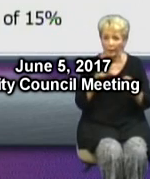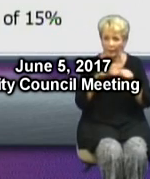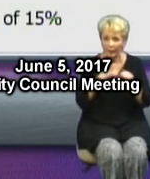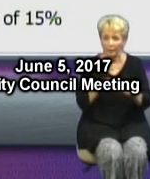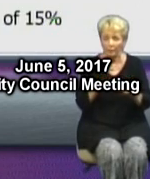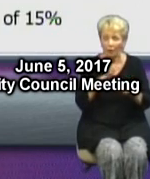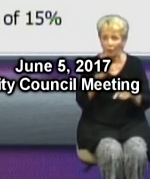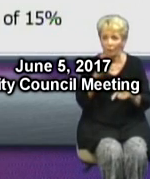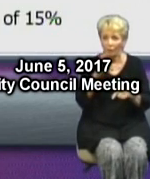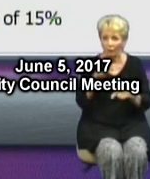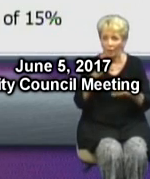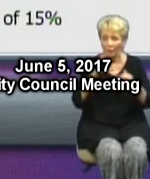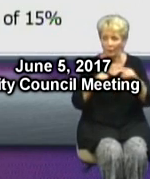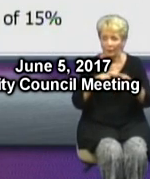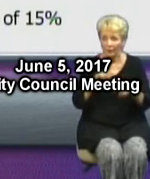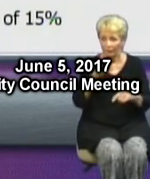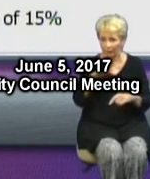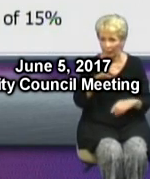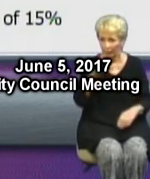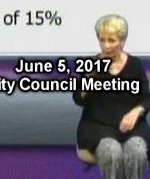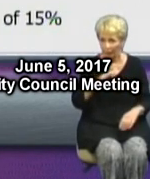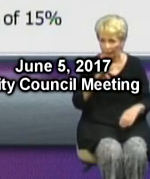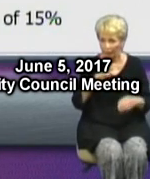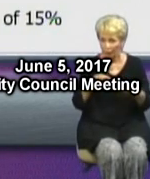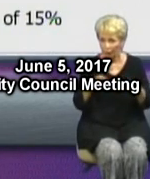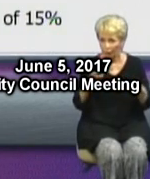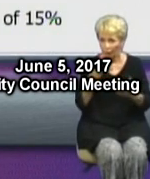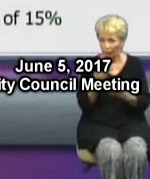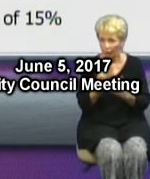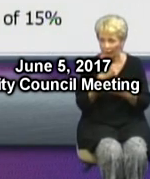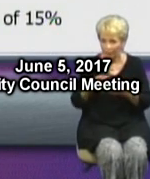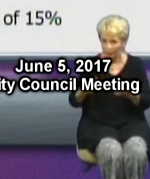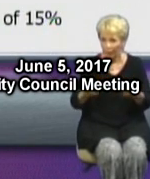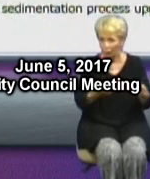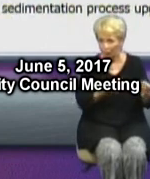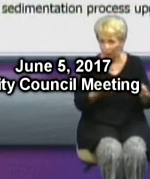fund balance of at least 15% of general fund expenditures.